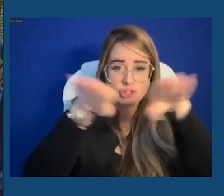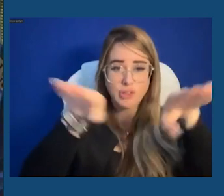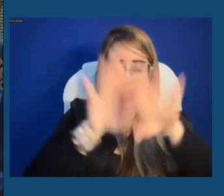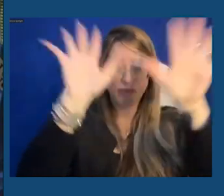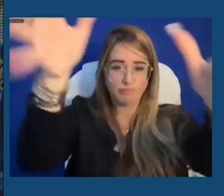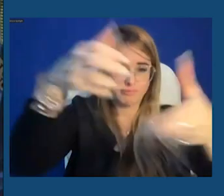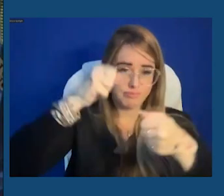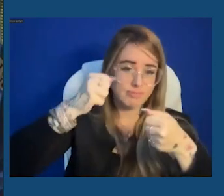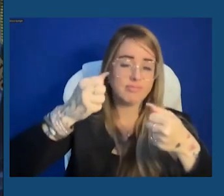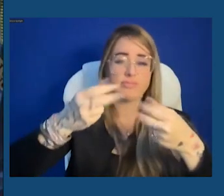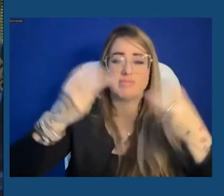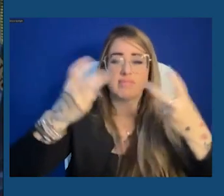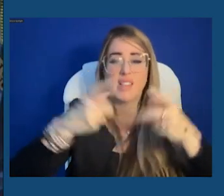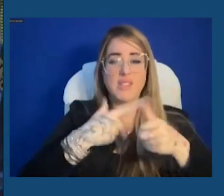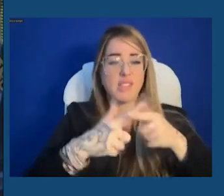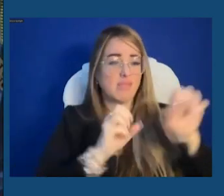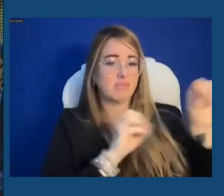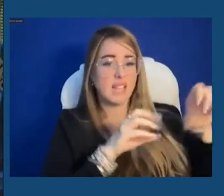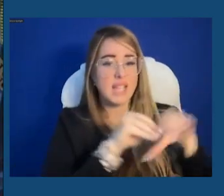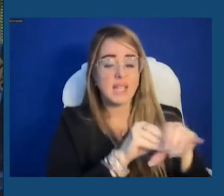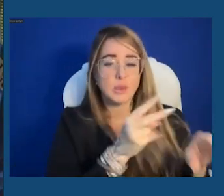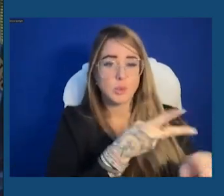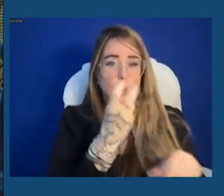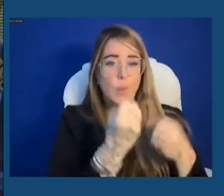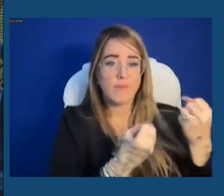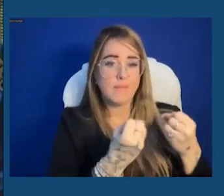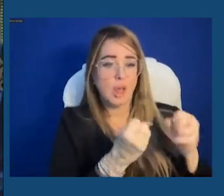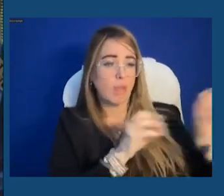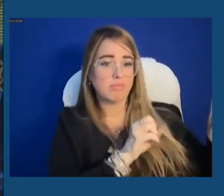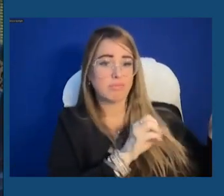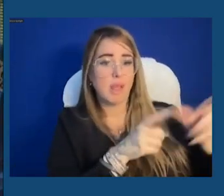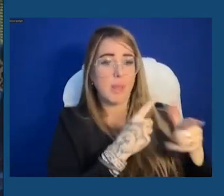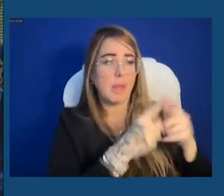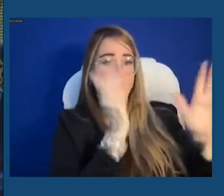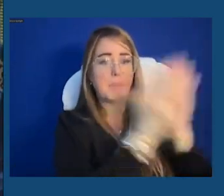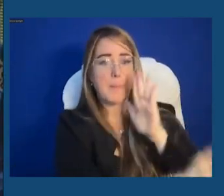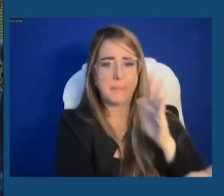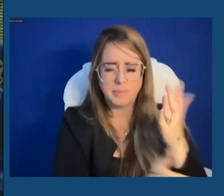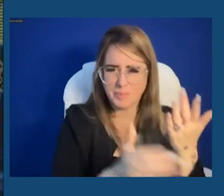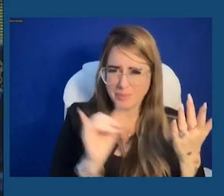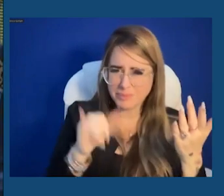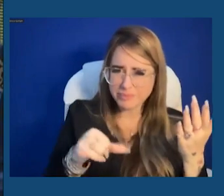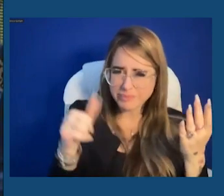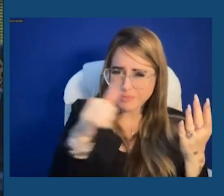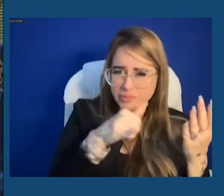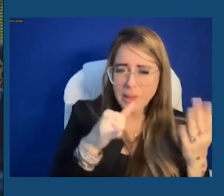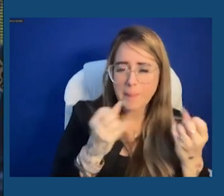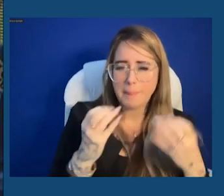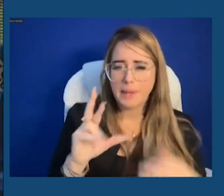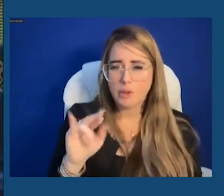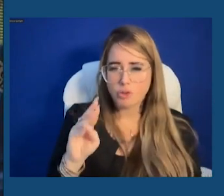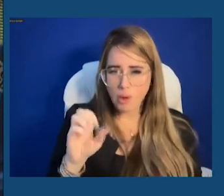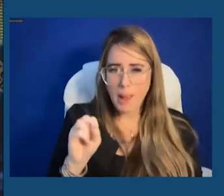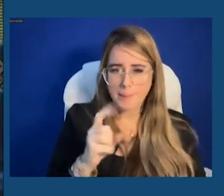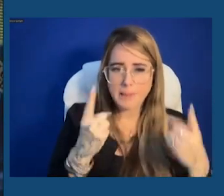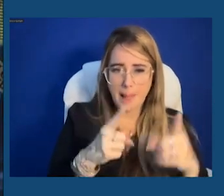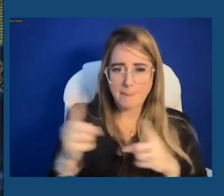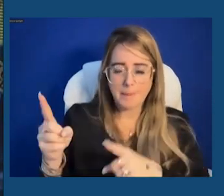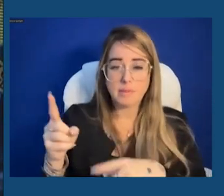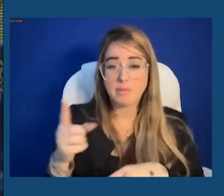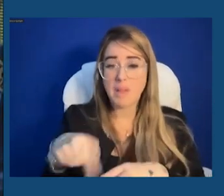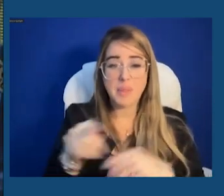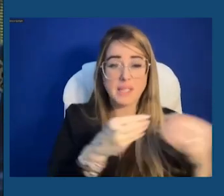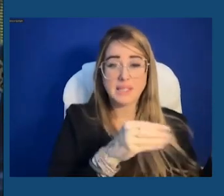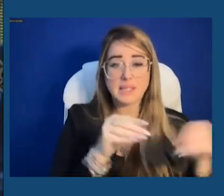oftentimes they're loading into a stolen vehicle, compounding the crimes here. And so that's what our challenge has been. And they sell it online.